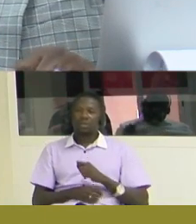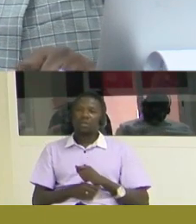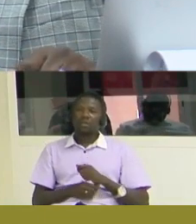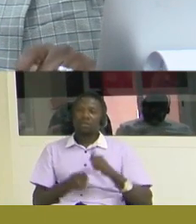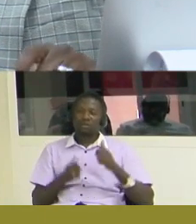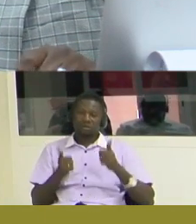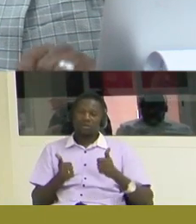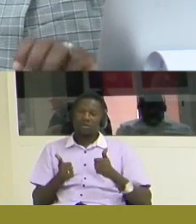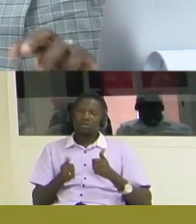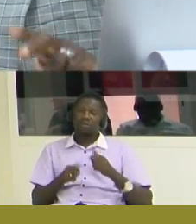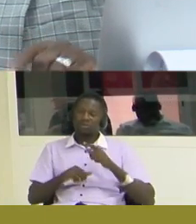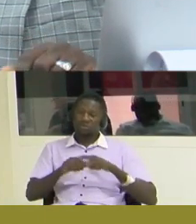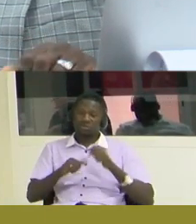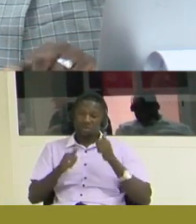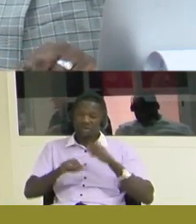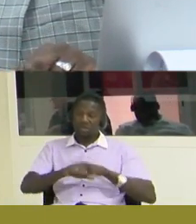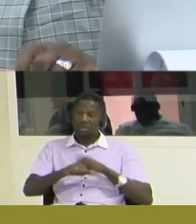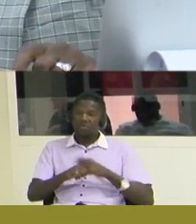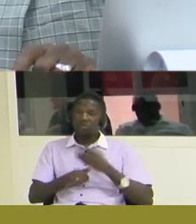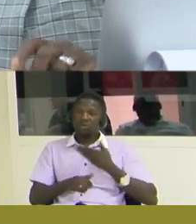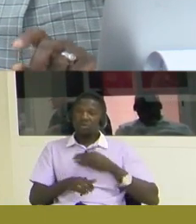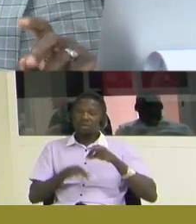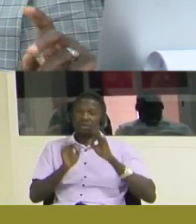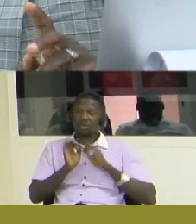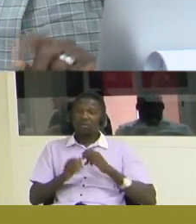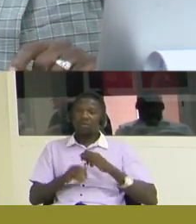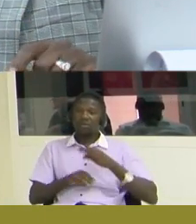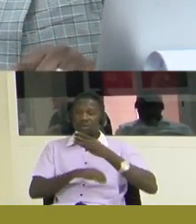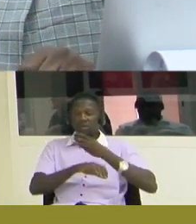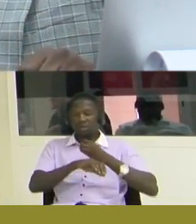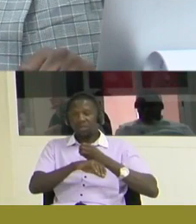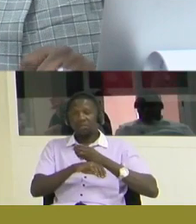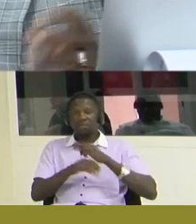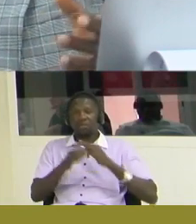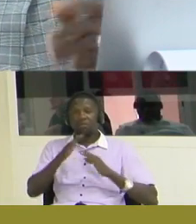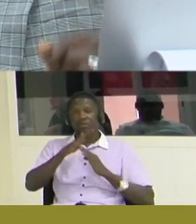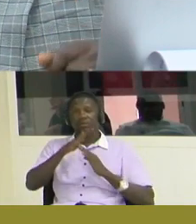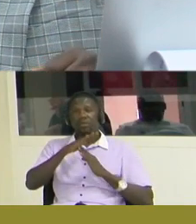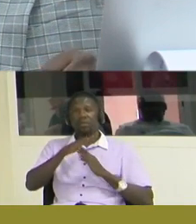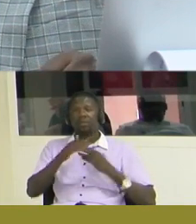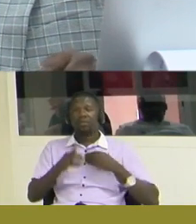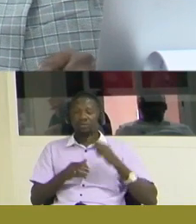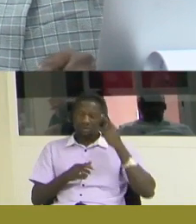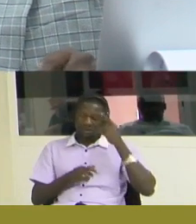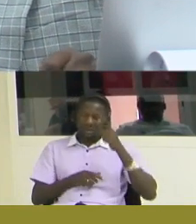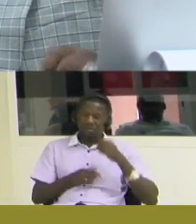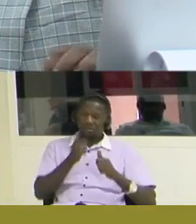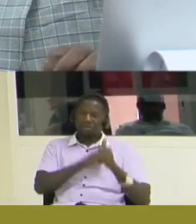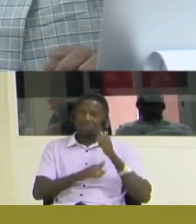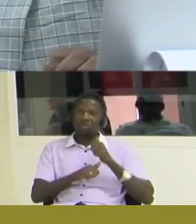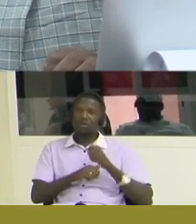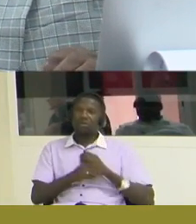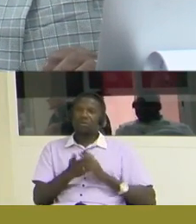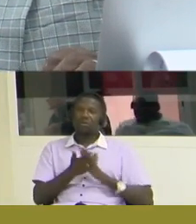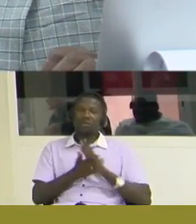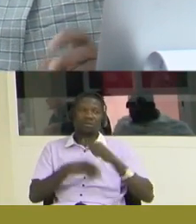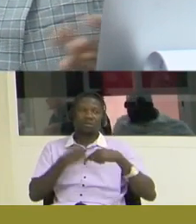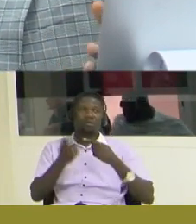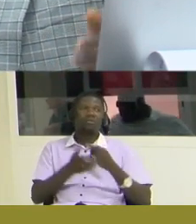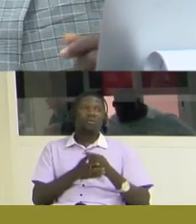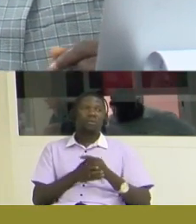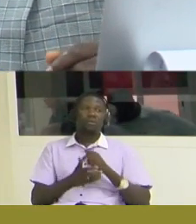convenient time to take our 30-minute break as you had suggested and then we come back and proceed with this